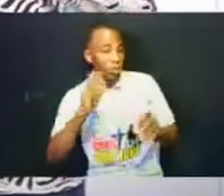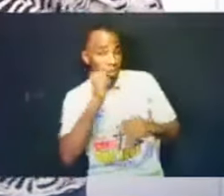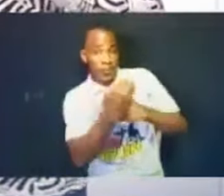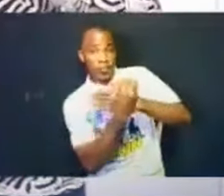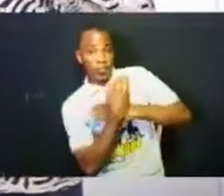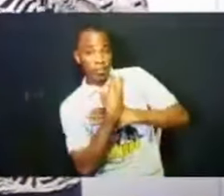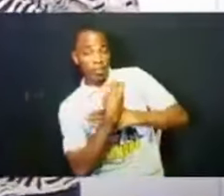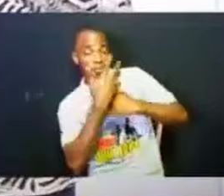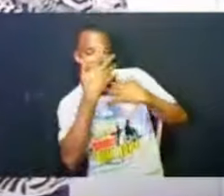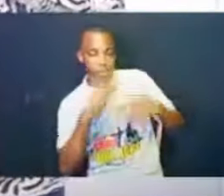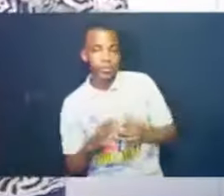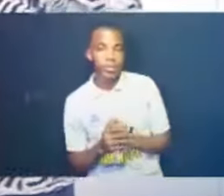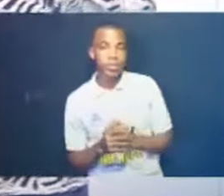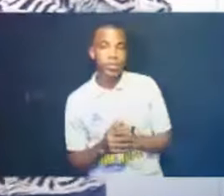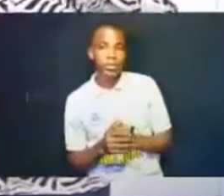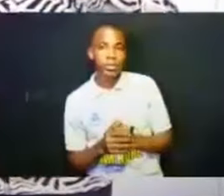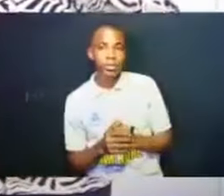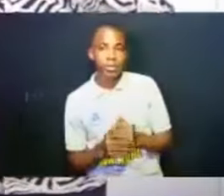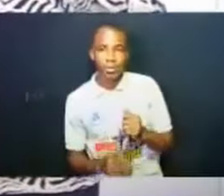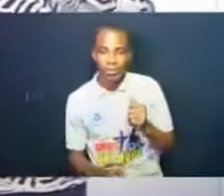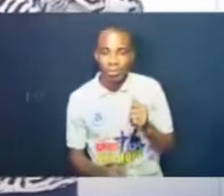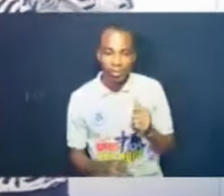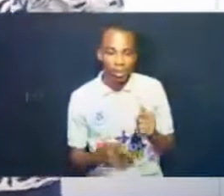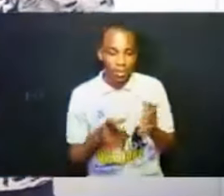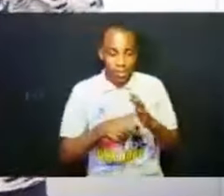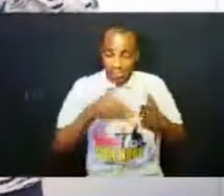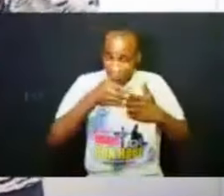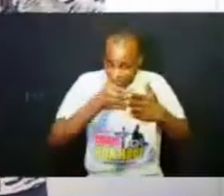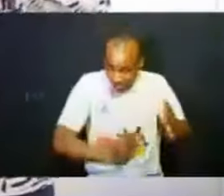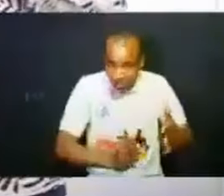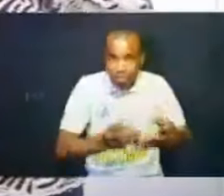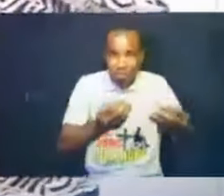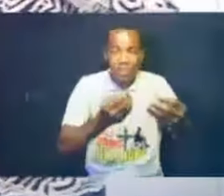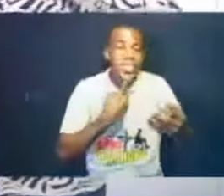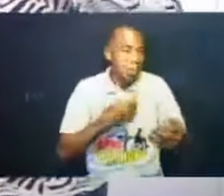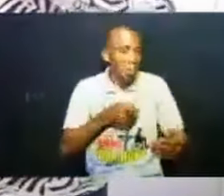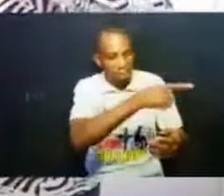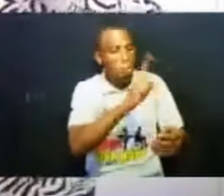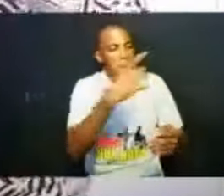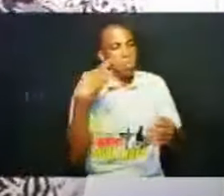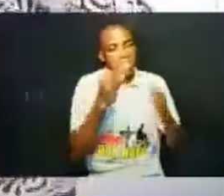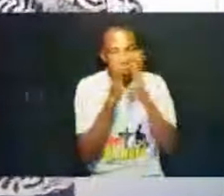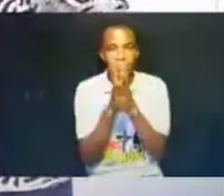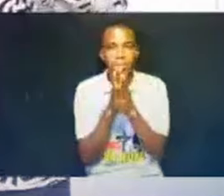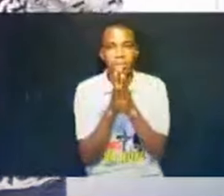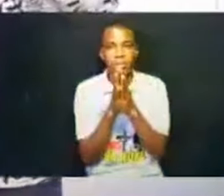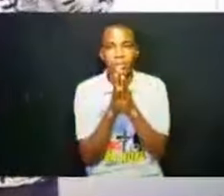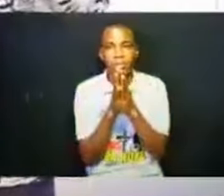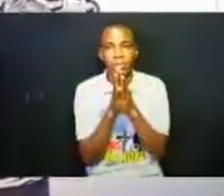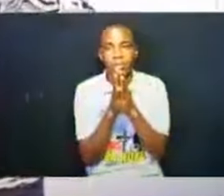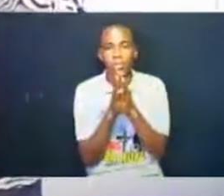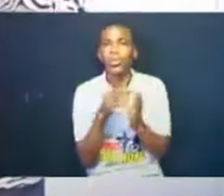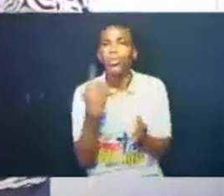I fe o wie se o tu me for and then the leader said one of you should pray. And now, okay, if you want to say, Mumu, guess who